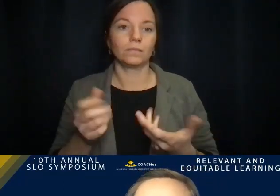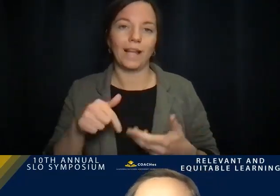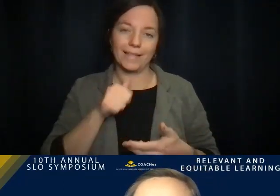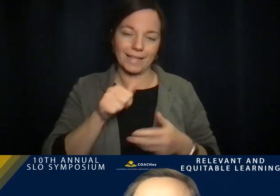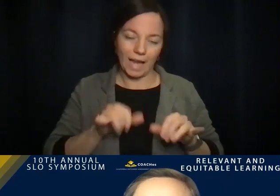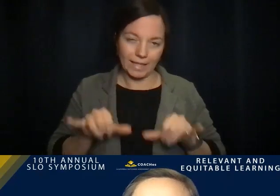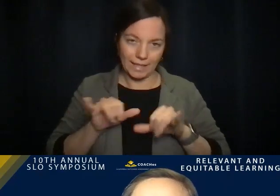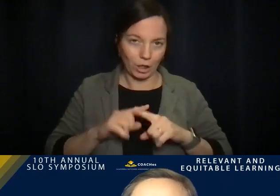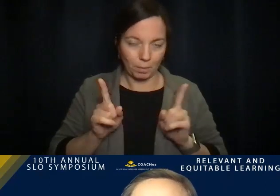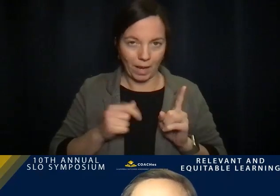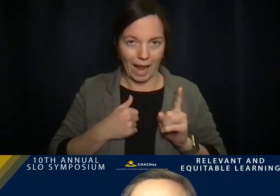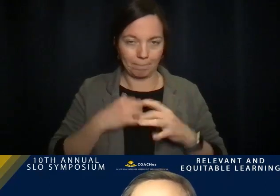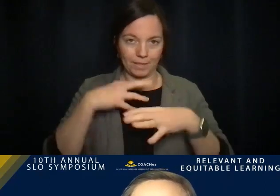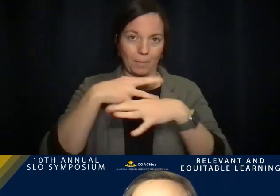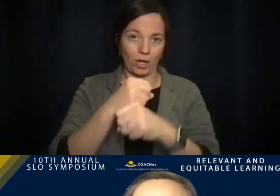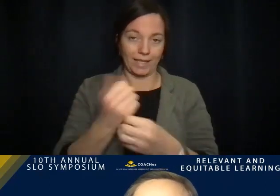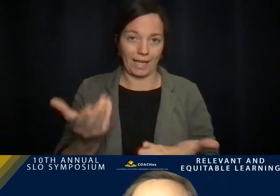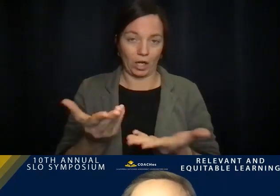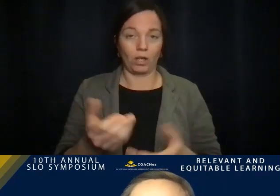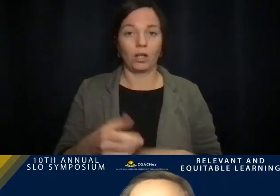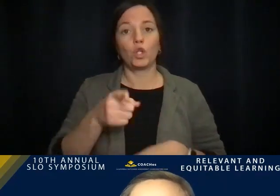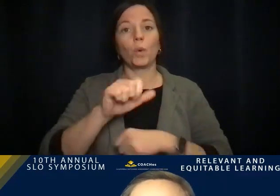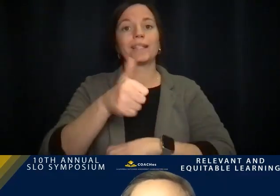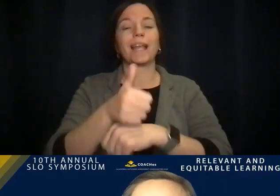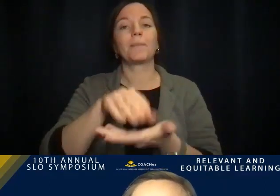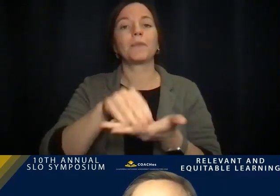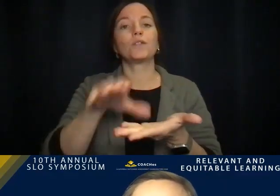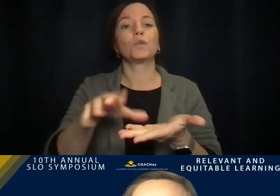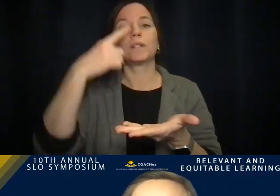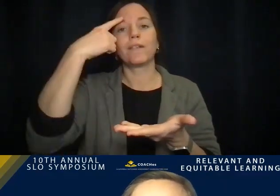but I'm kind of summarizing. You're setting your students up for